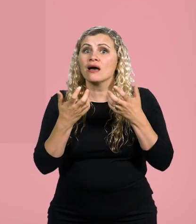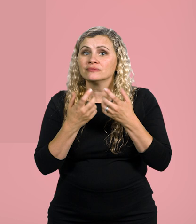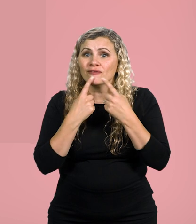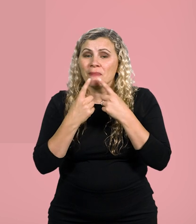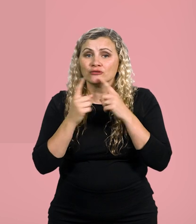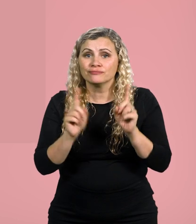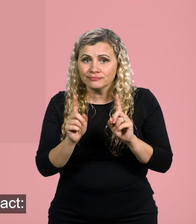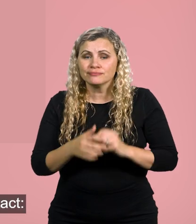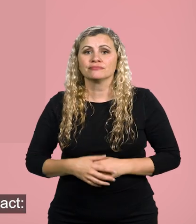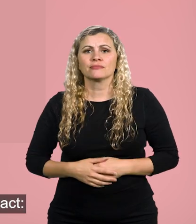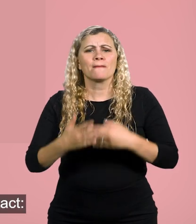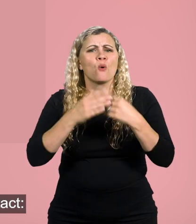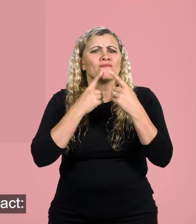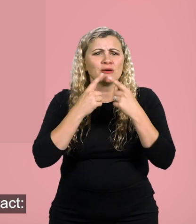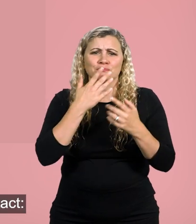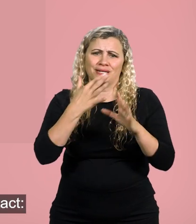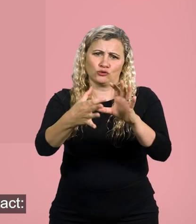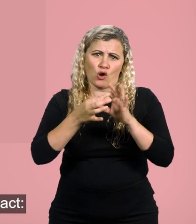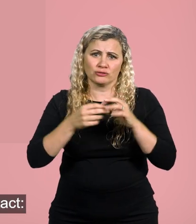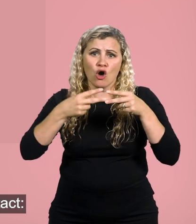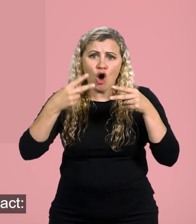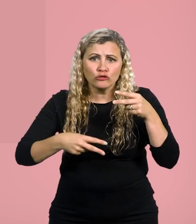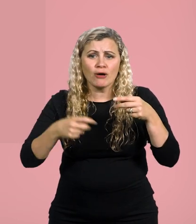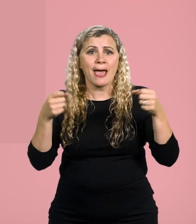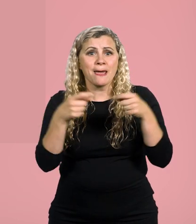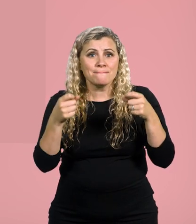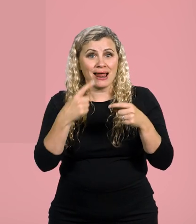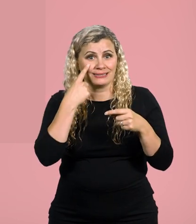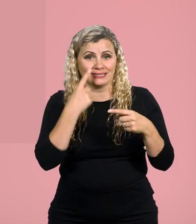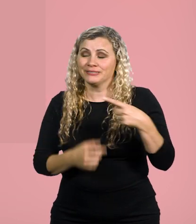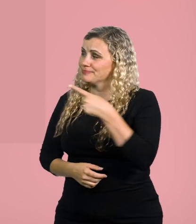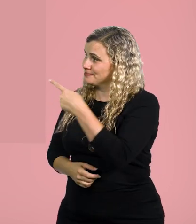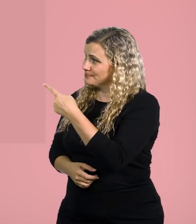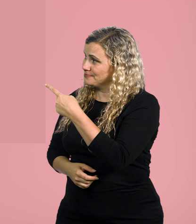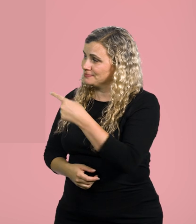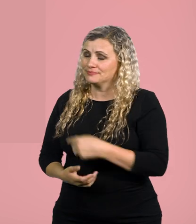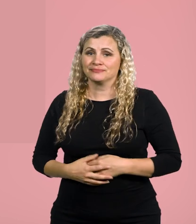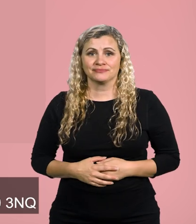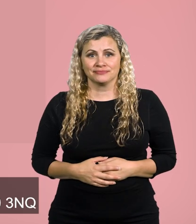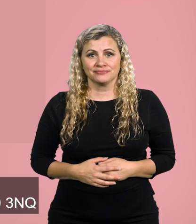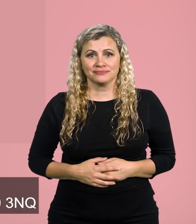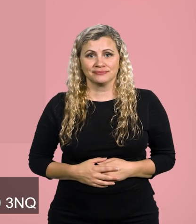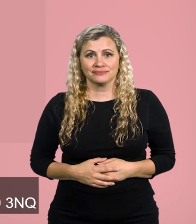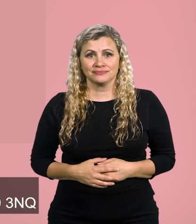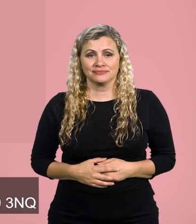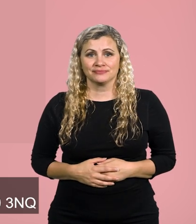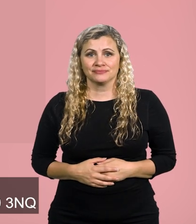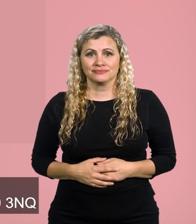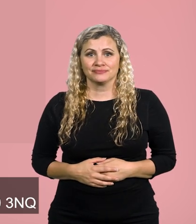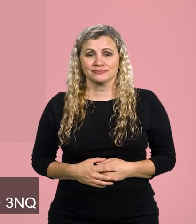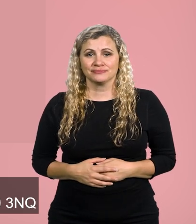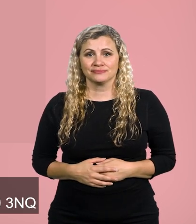contact details for further information please contact mental health and vulnerable groups team Welsh government